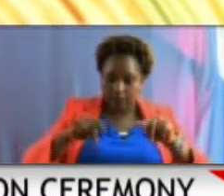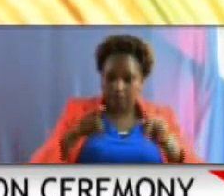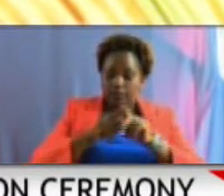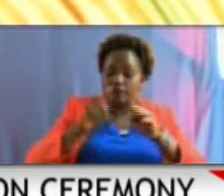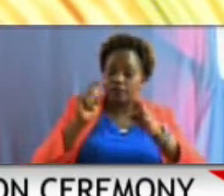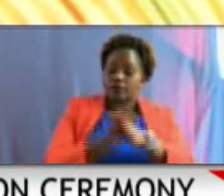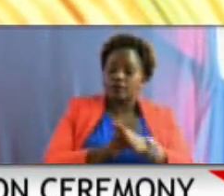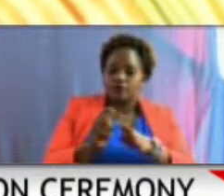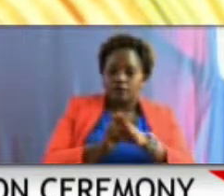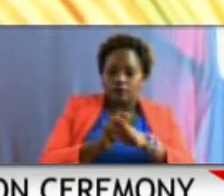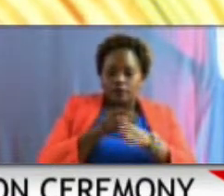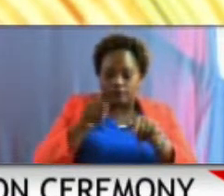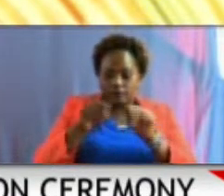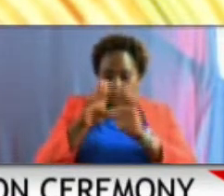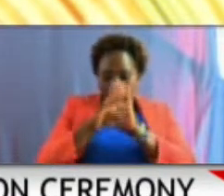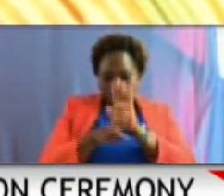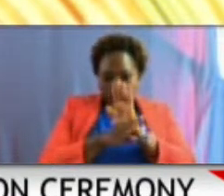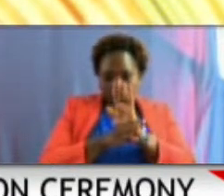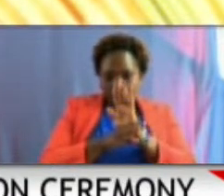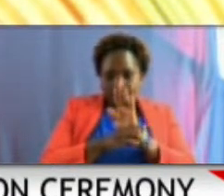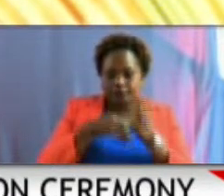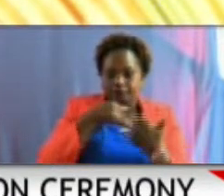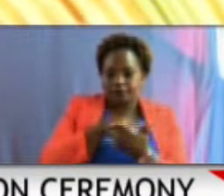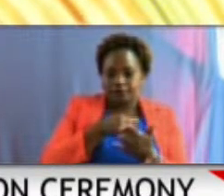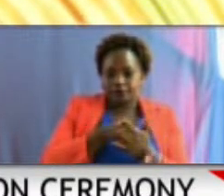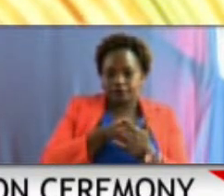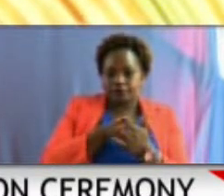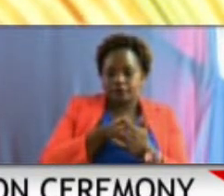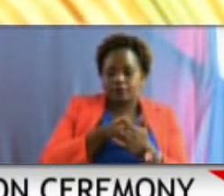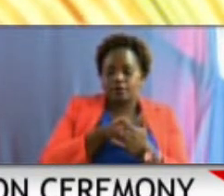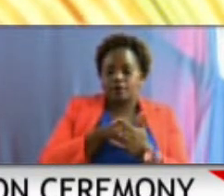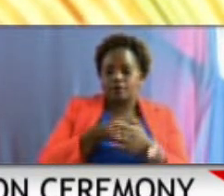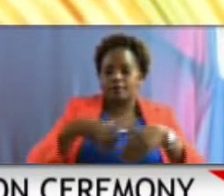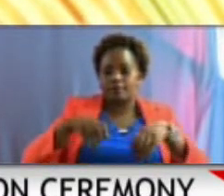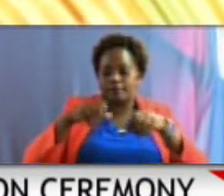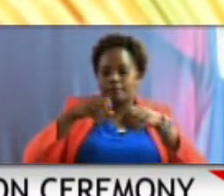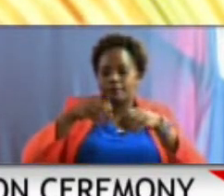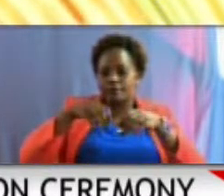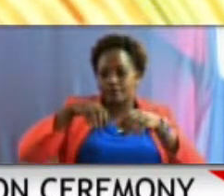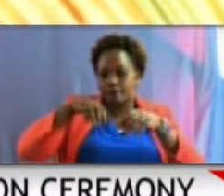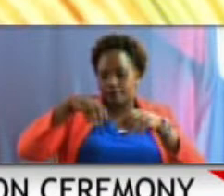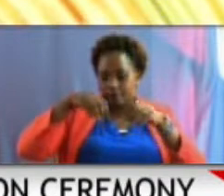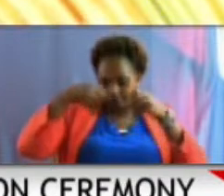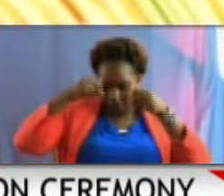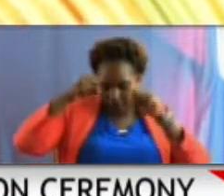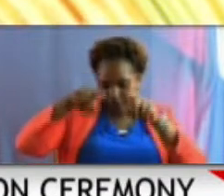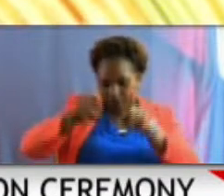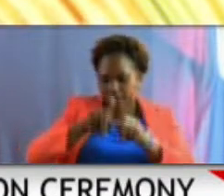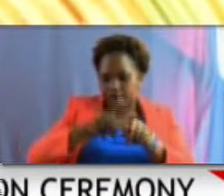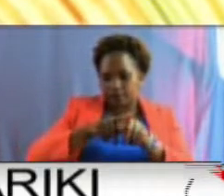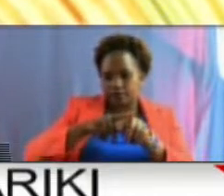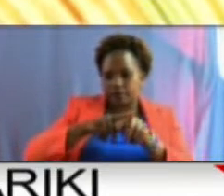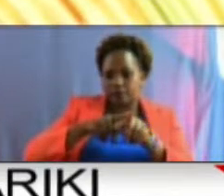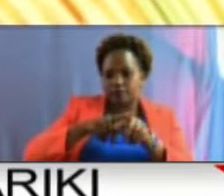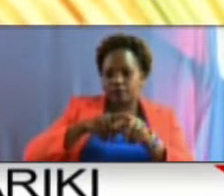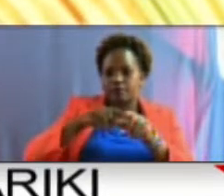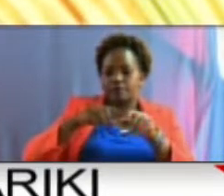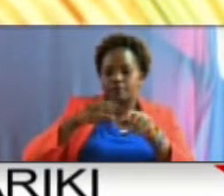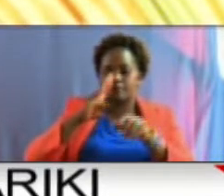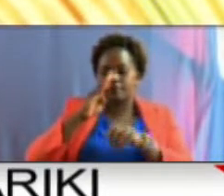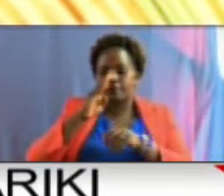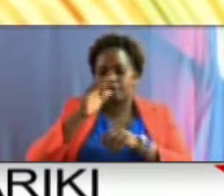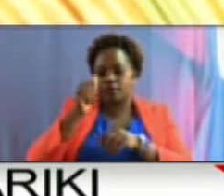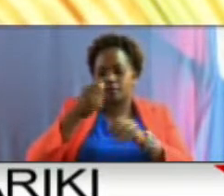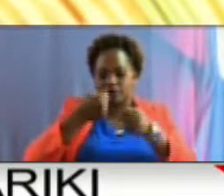training. These programs include Master of Technology in Mechanical Engineering, Bachelor of Science in Civil